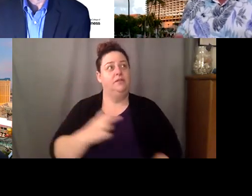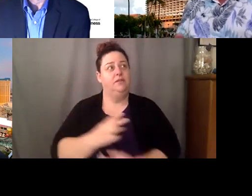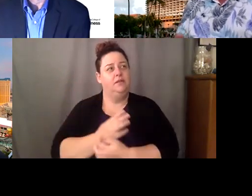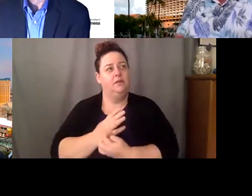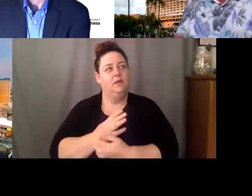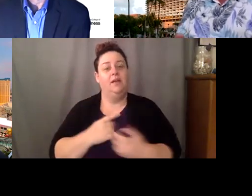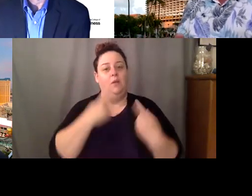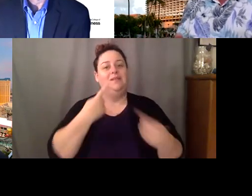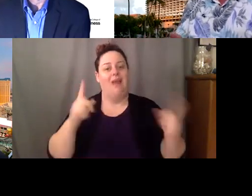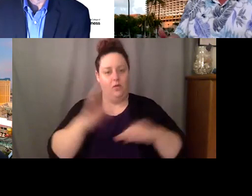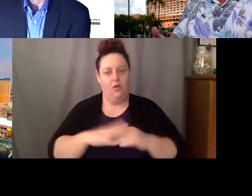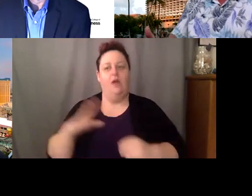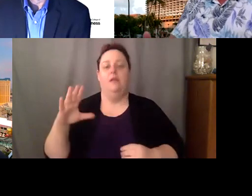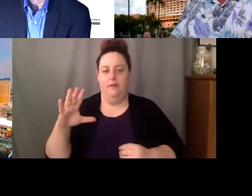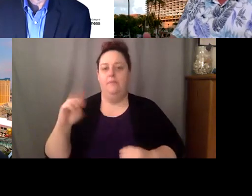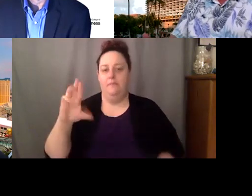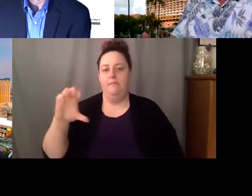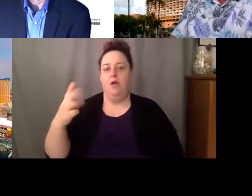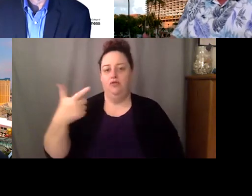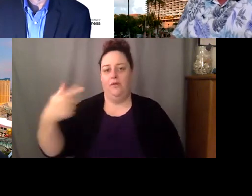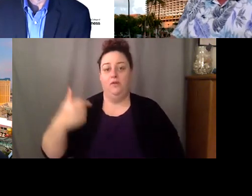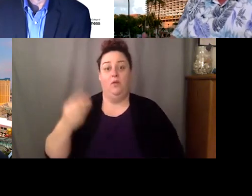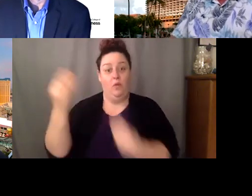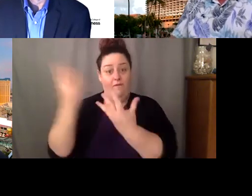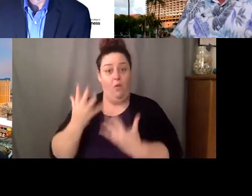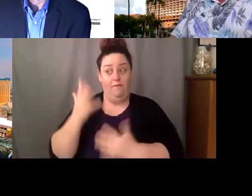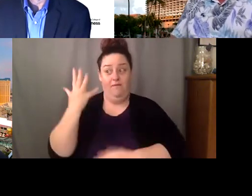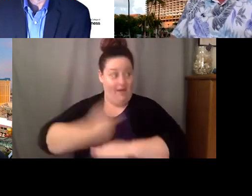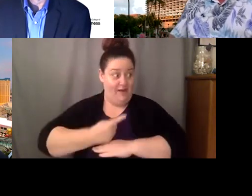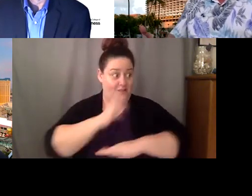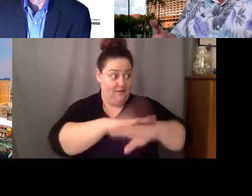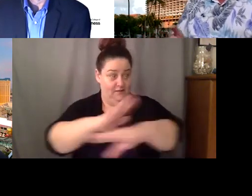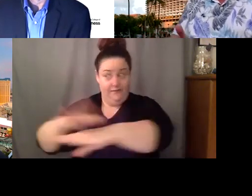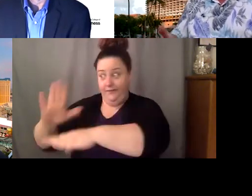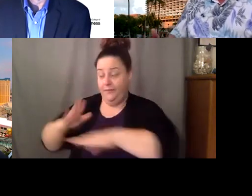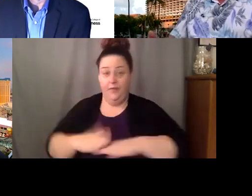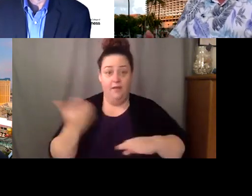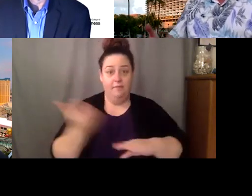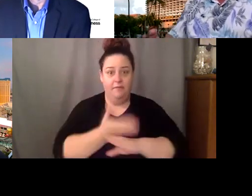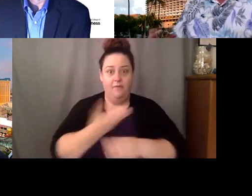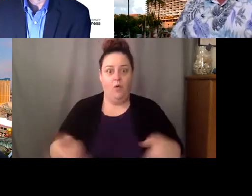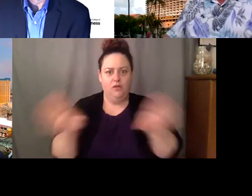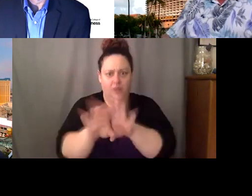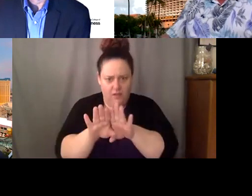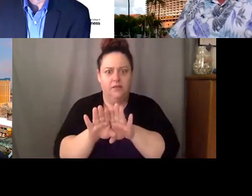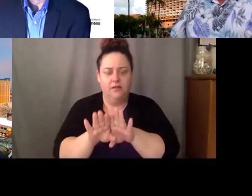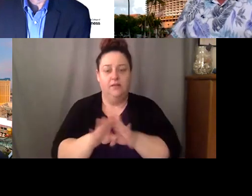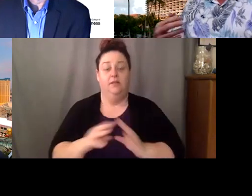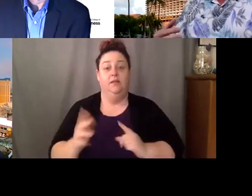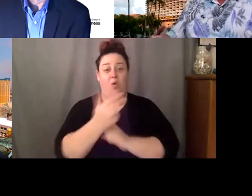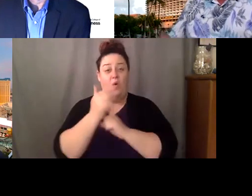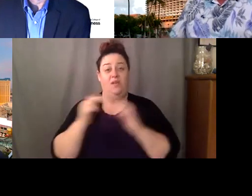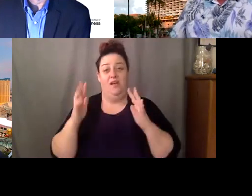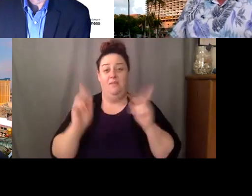it was announced on the 21st, we were given 5 days until that took effect. So during that time, the hotels emptied